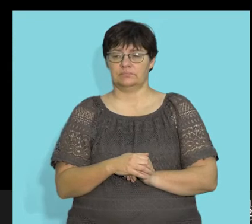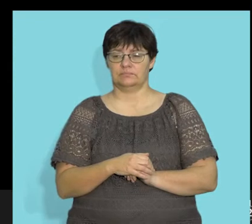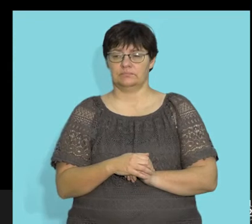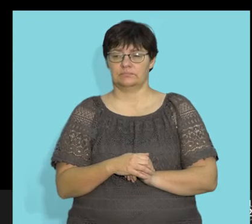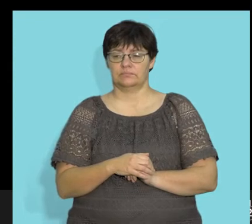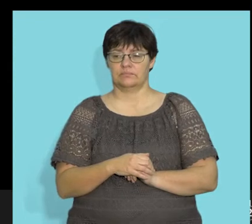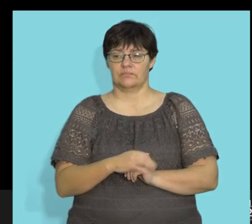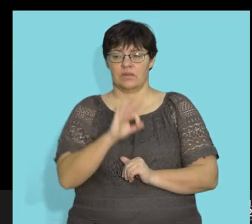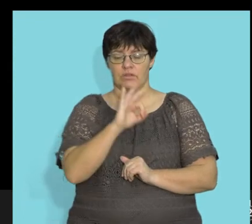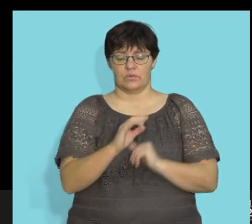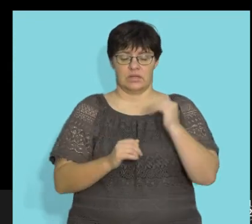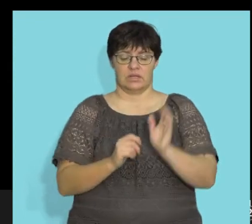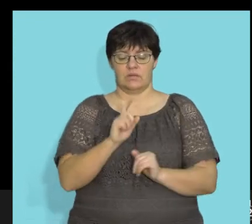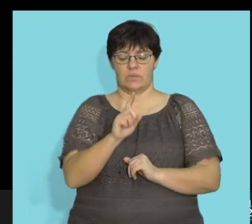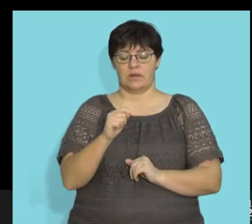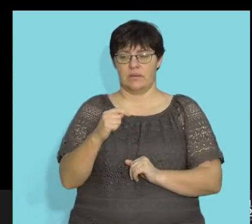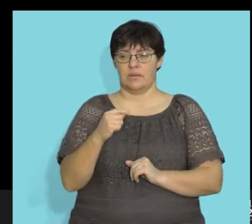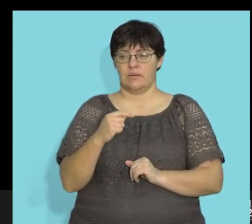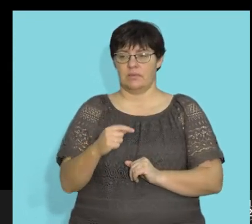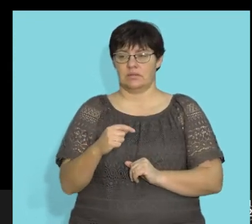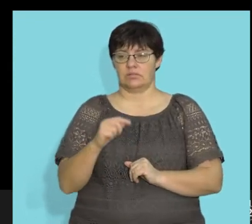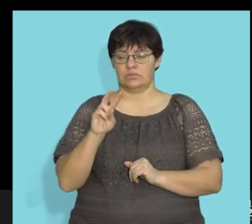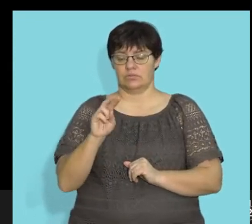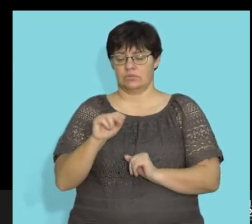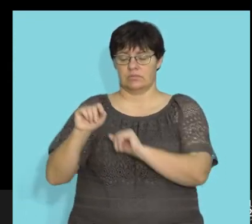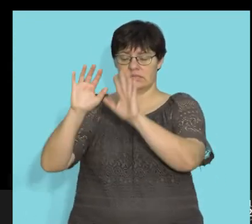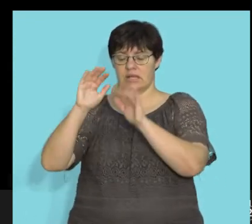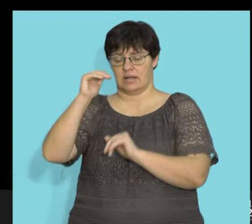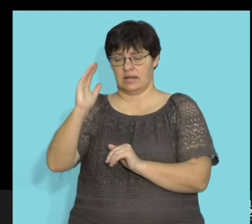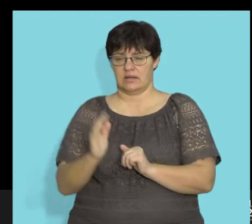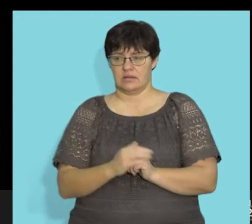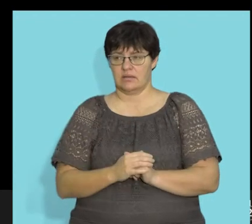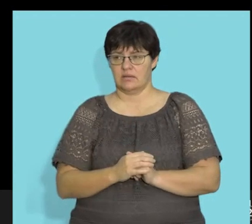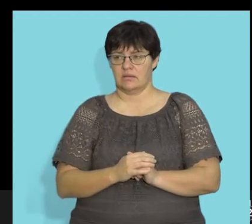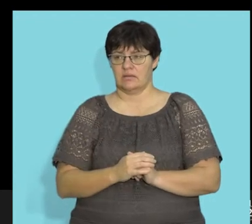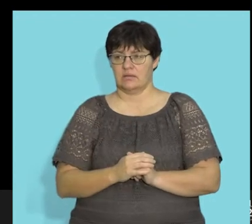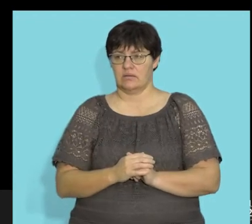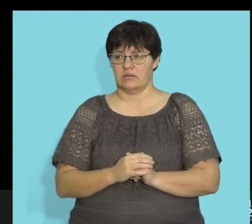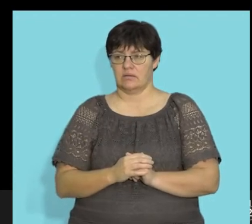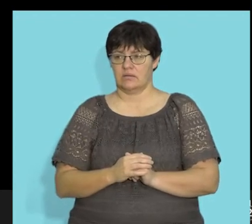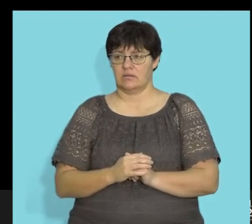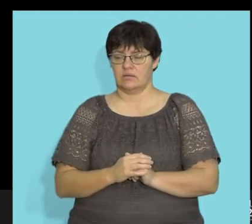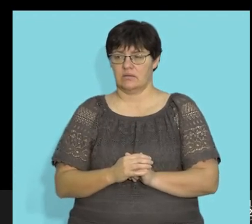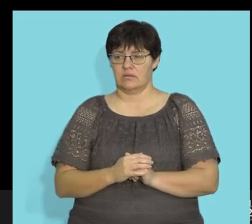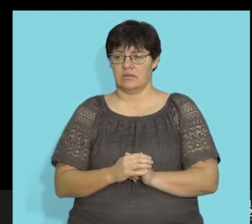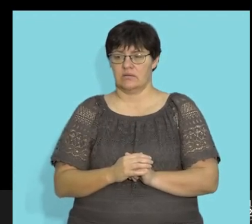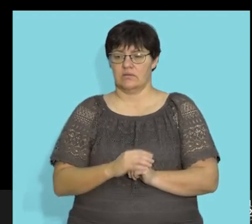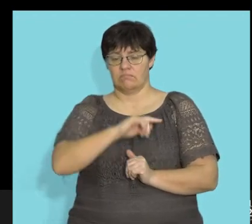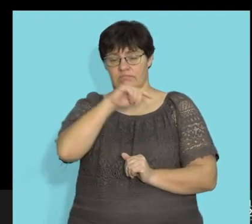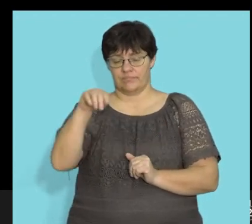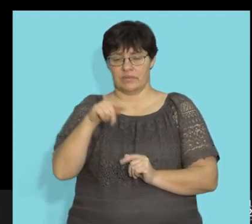I've got 3 times 1 minus 2 to the power of 10, all over